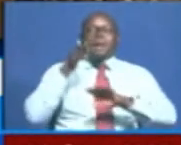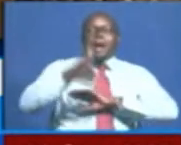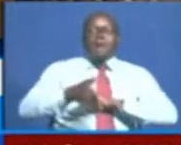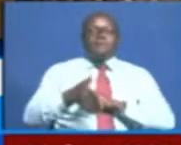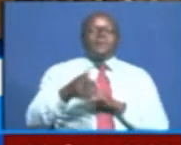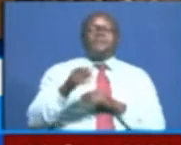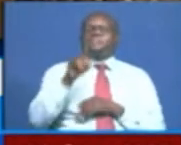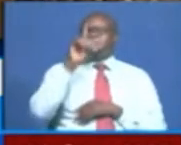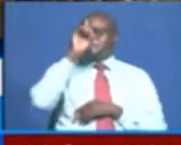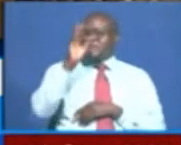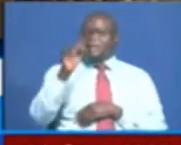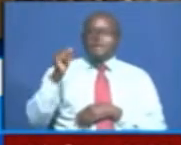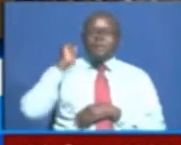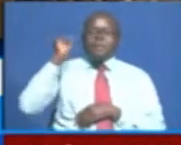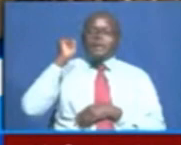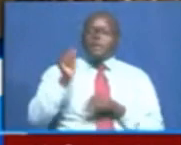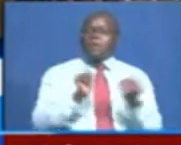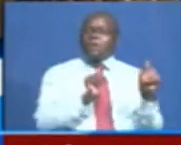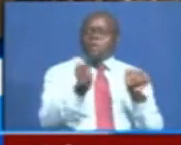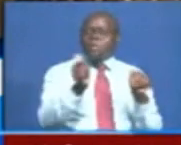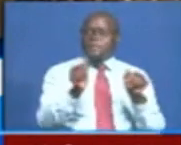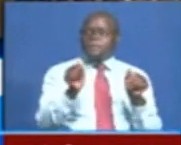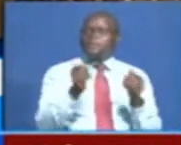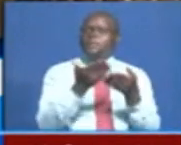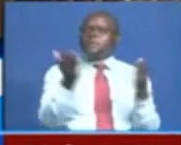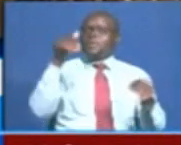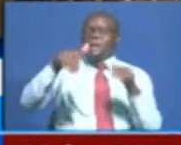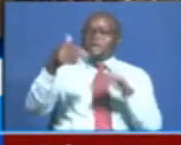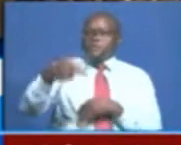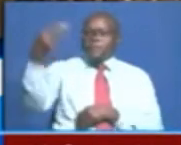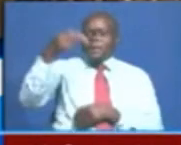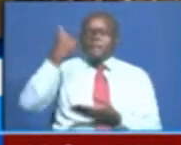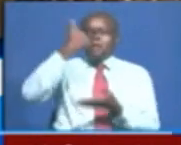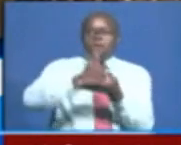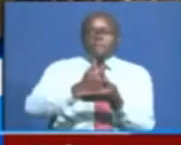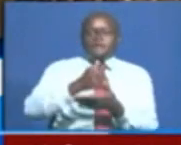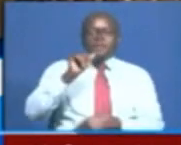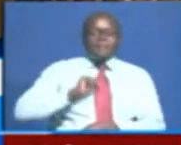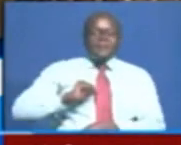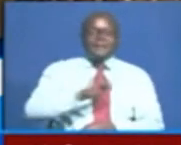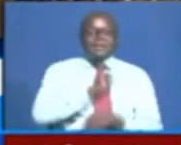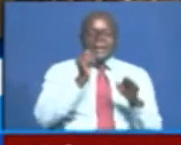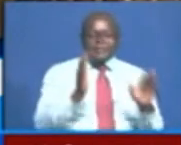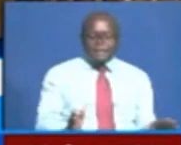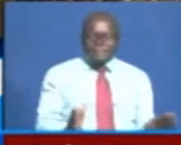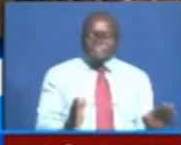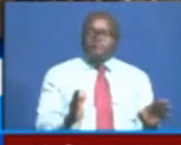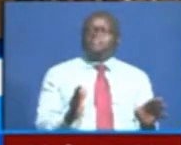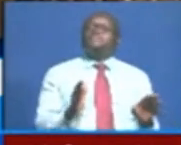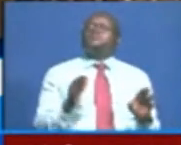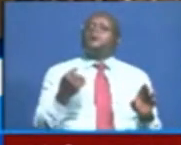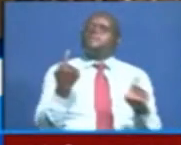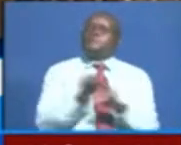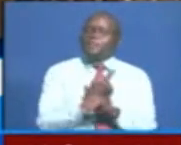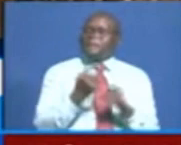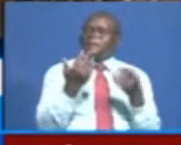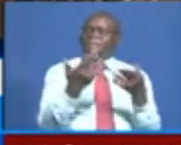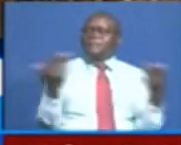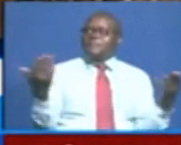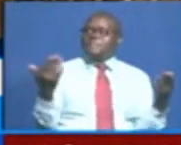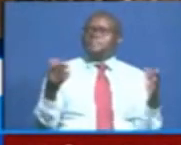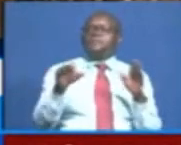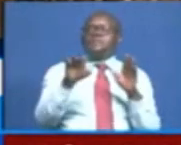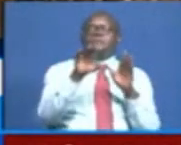political contest. Your election to the high office of senator of your various counties and